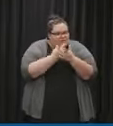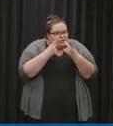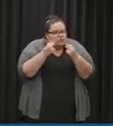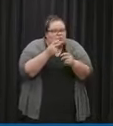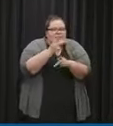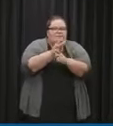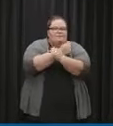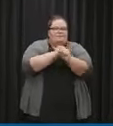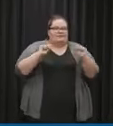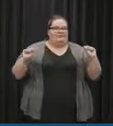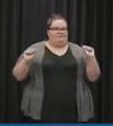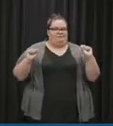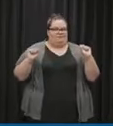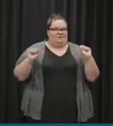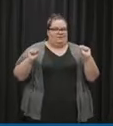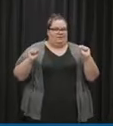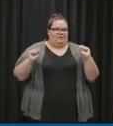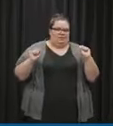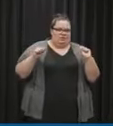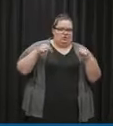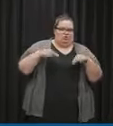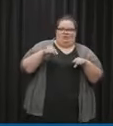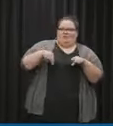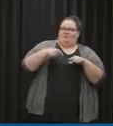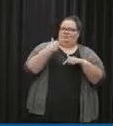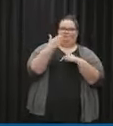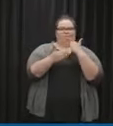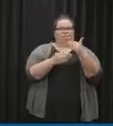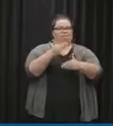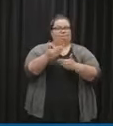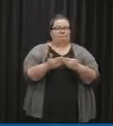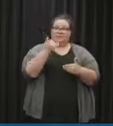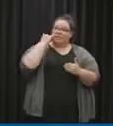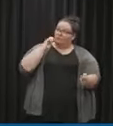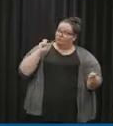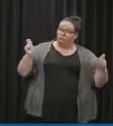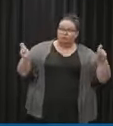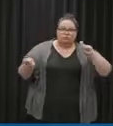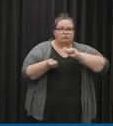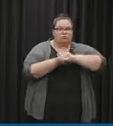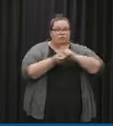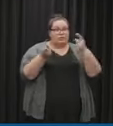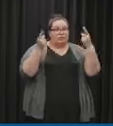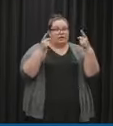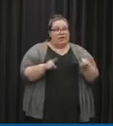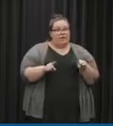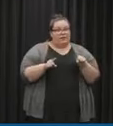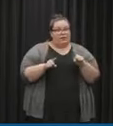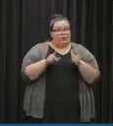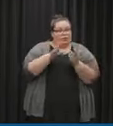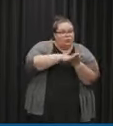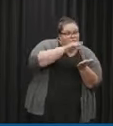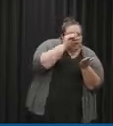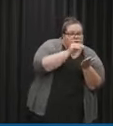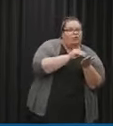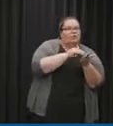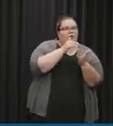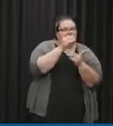keep everybody safe as possible during this phase. And if things change as things evolve, we will continue to